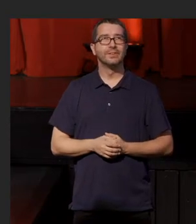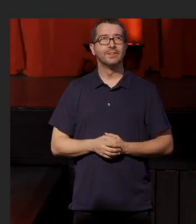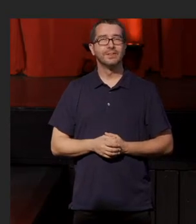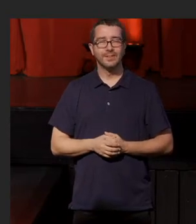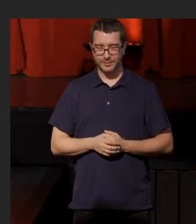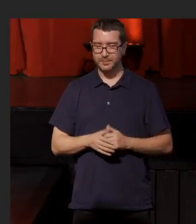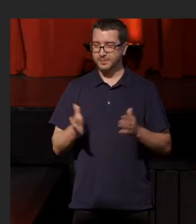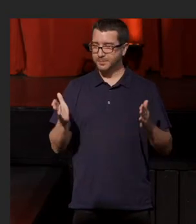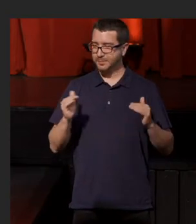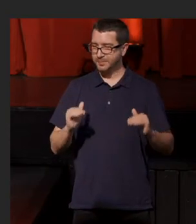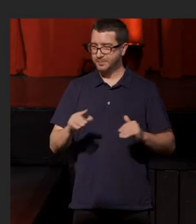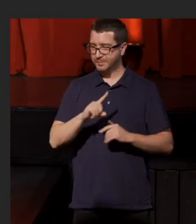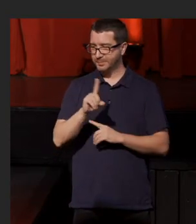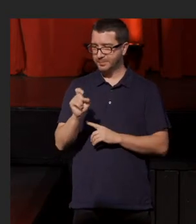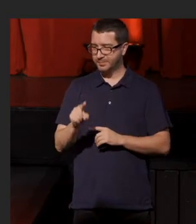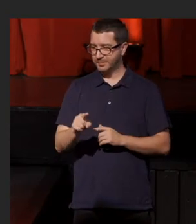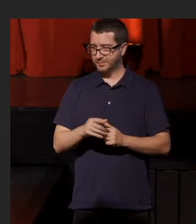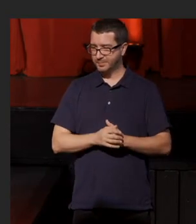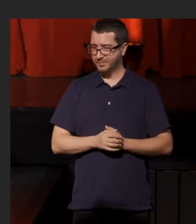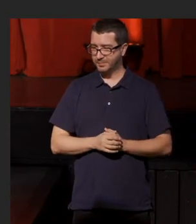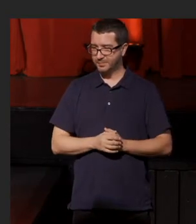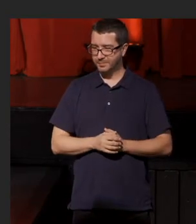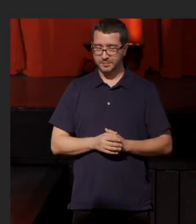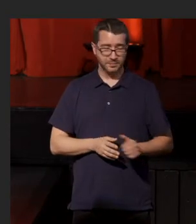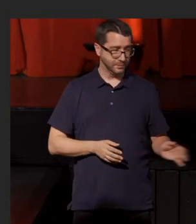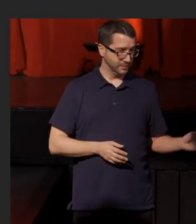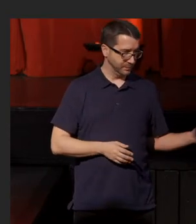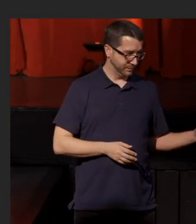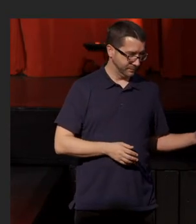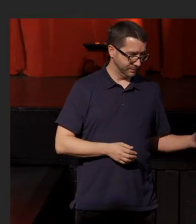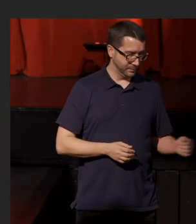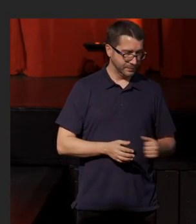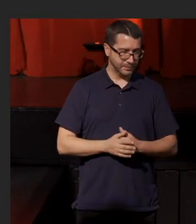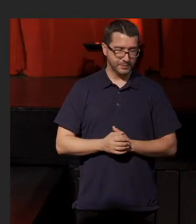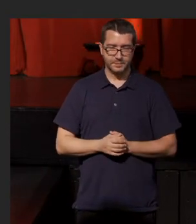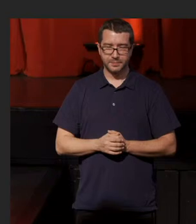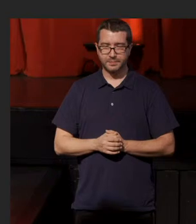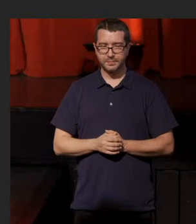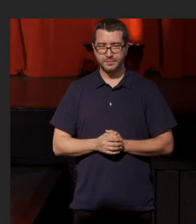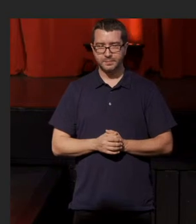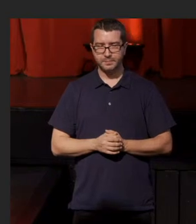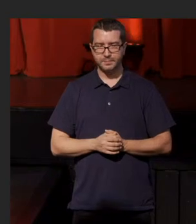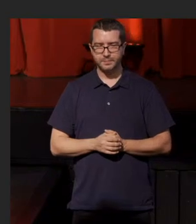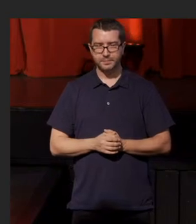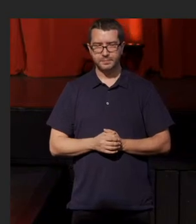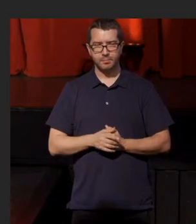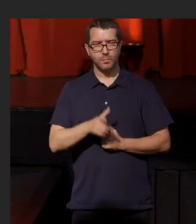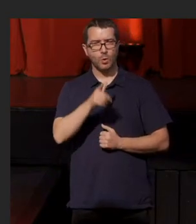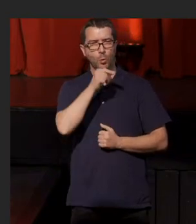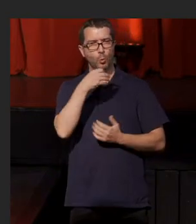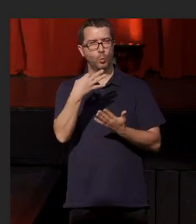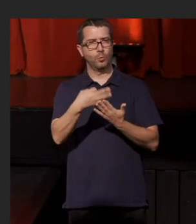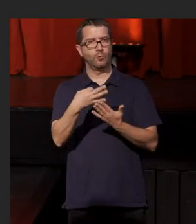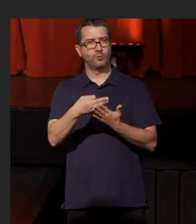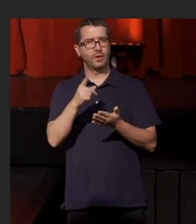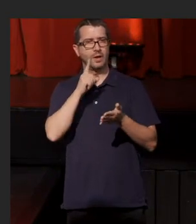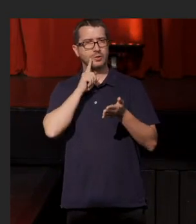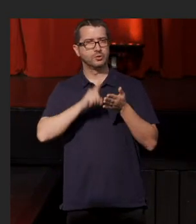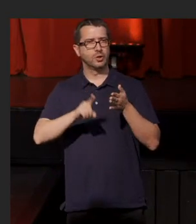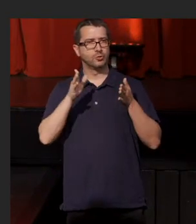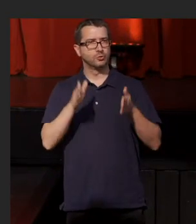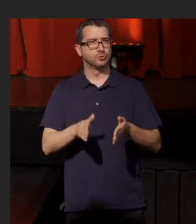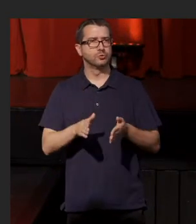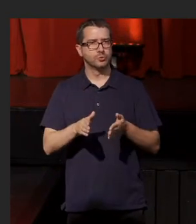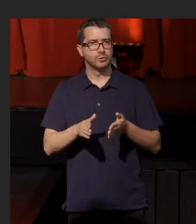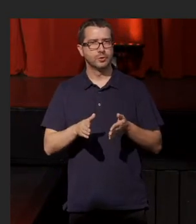This is a question for Professor Hall-Jamieson. Who are these shadowy fact checkers who can slap posts with a label